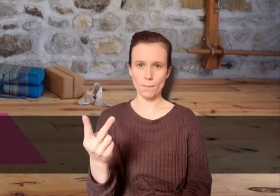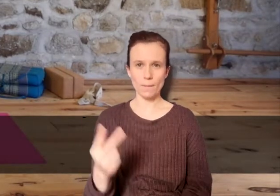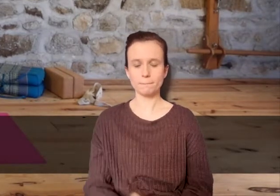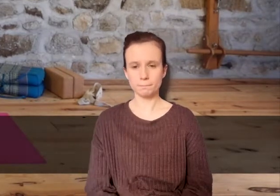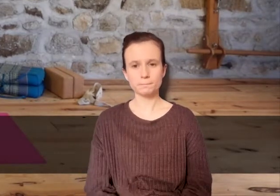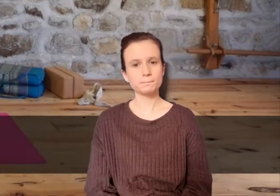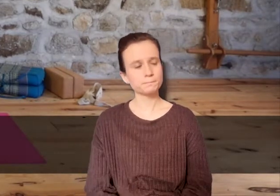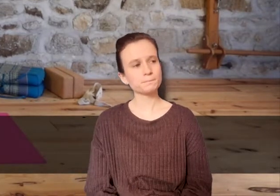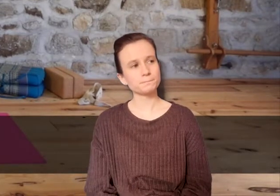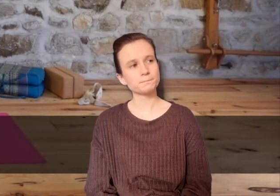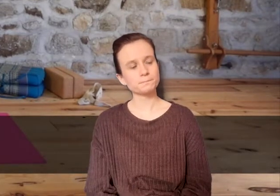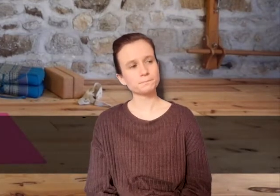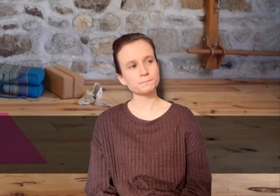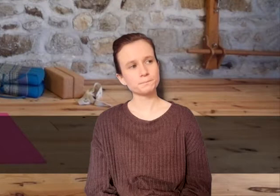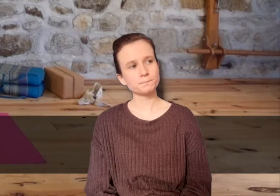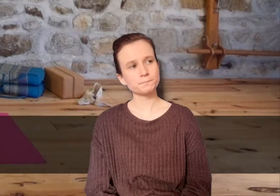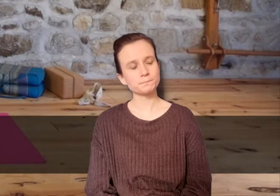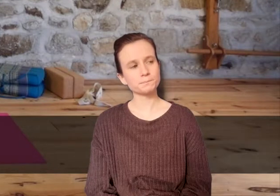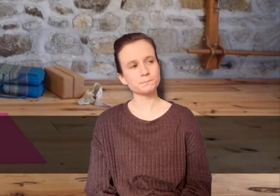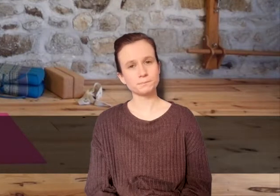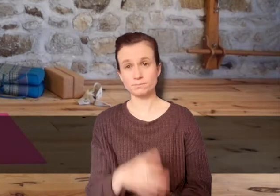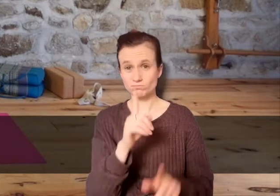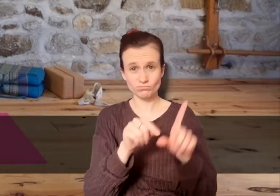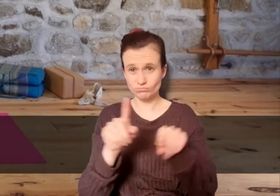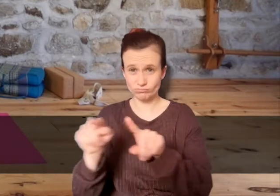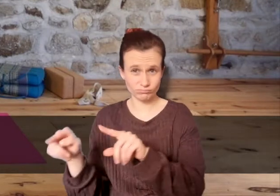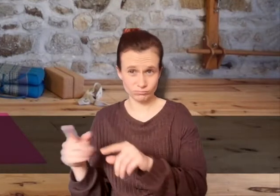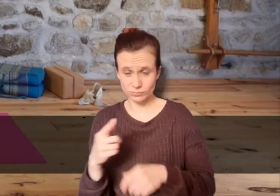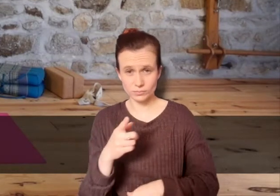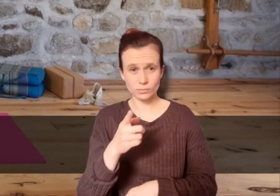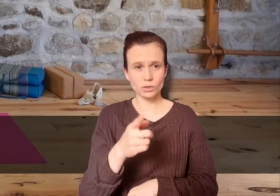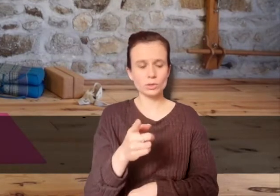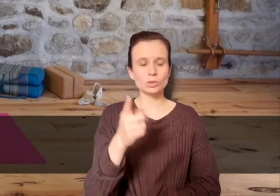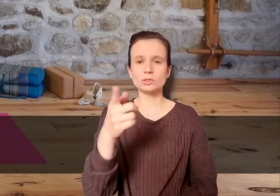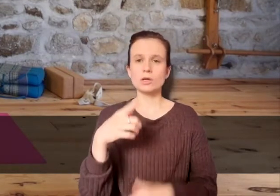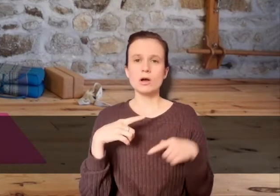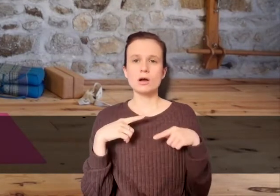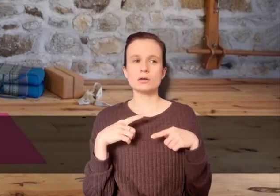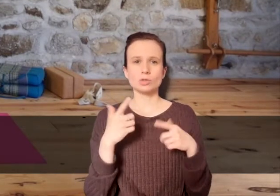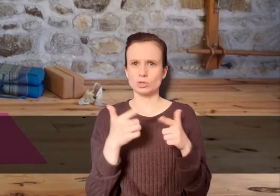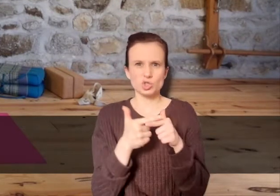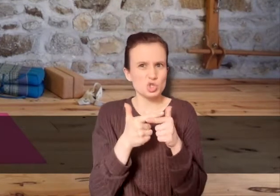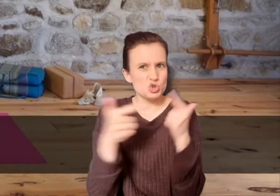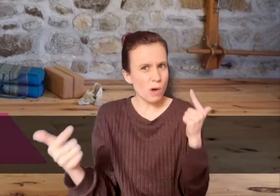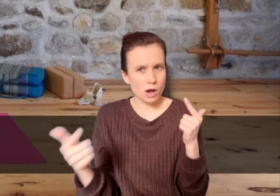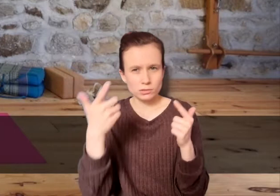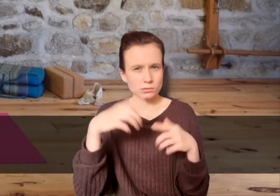again, many different variations you can do. Don't go further than you feel like you can